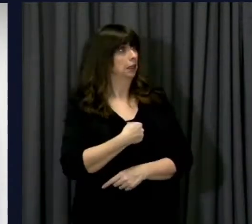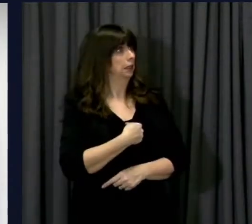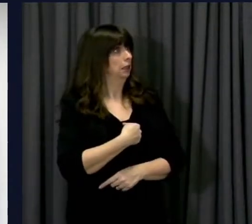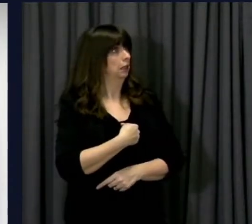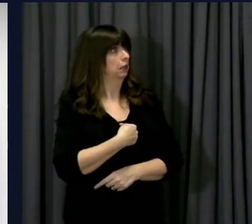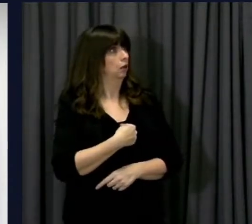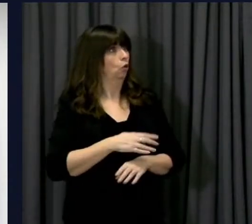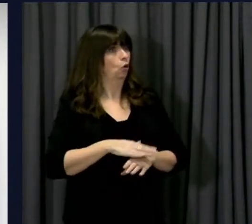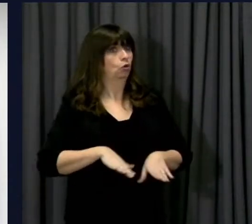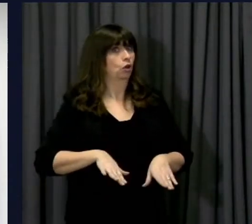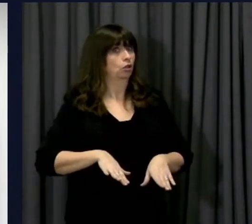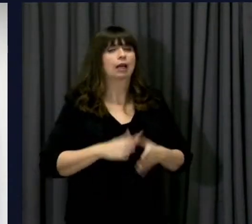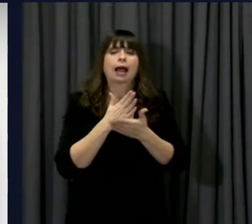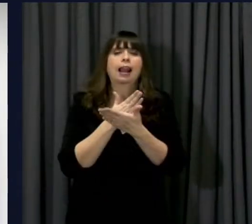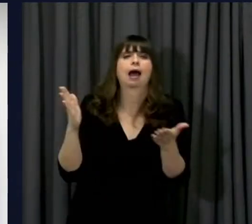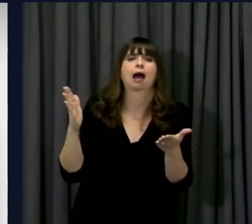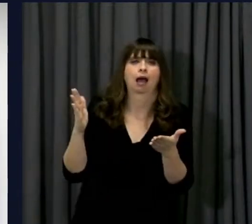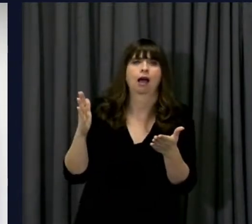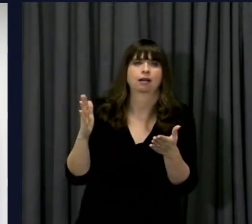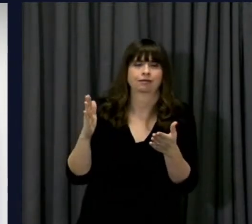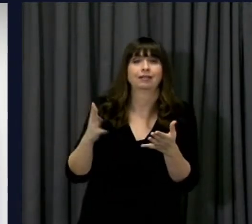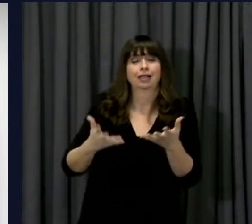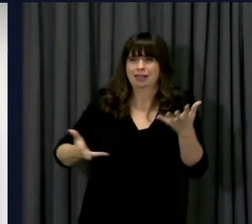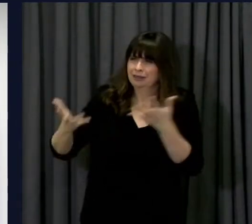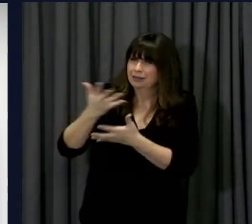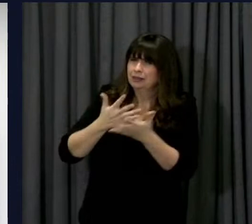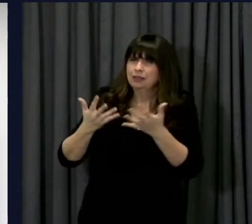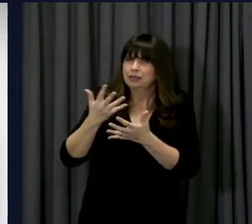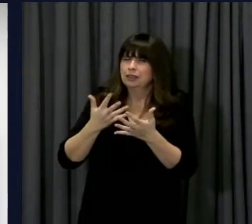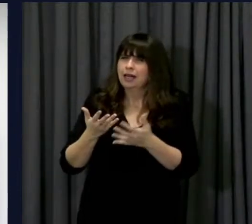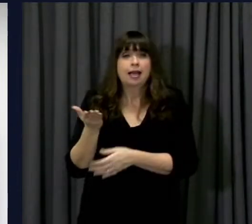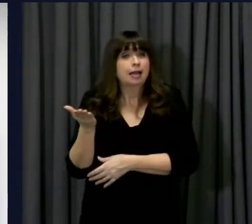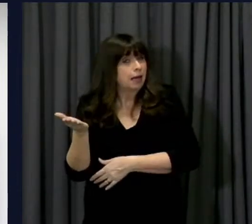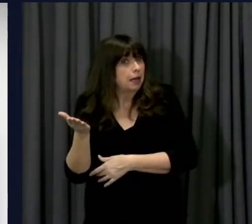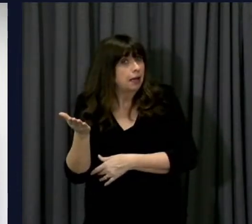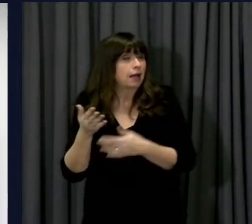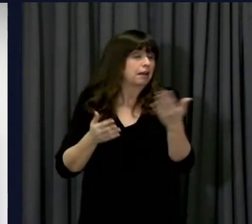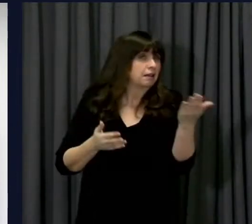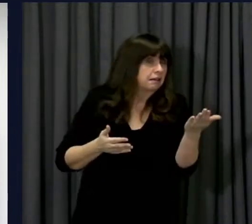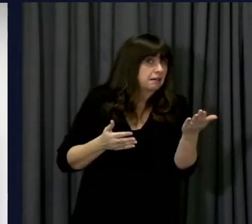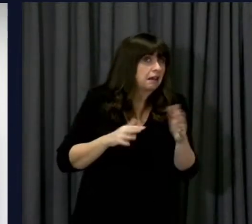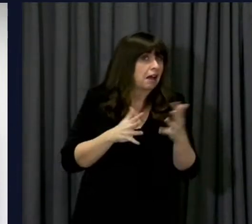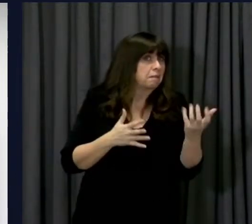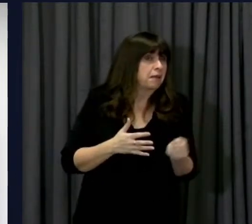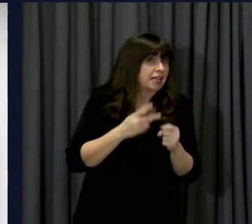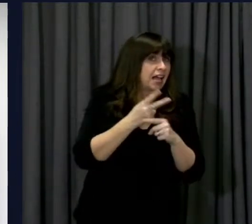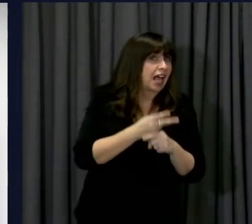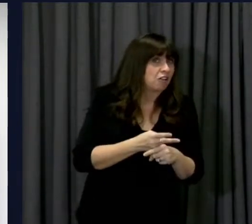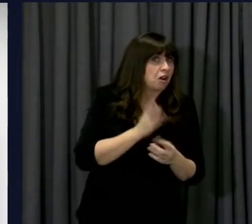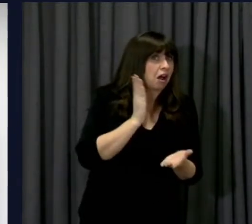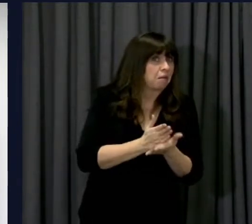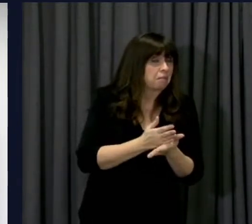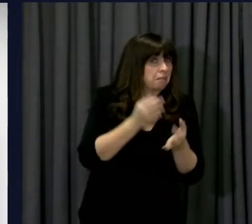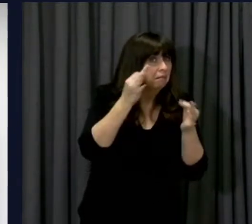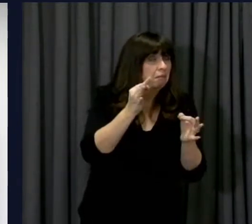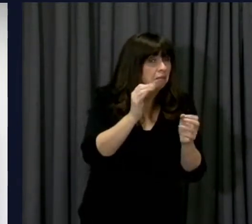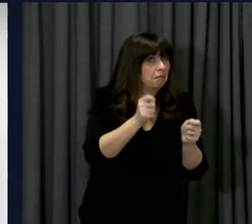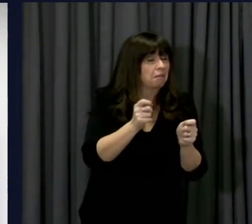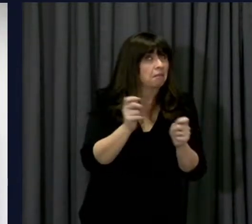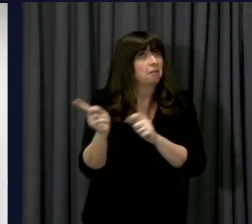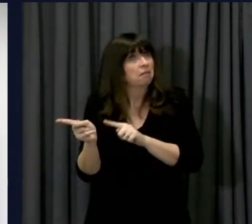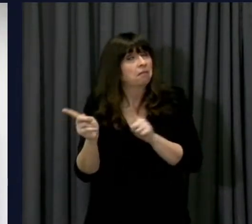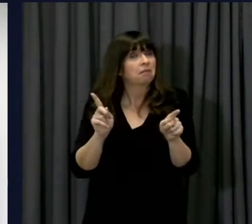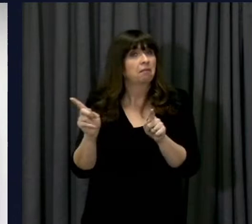within the right priority group. And those conversations aren't complete because, as you will know, the circumstances for different carers